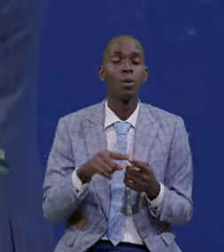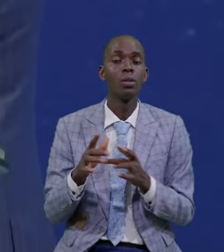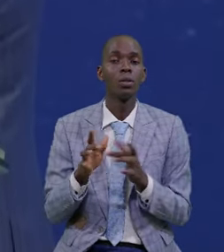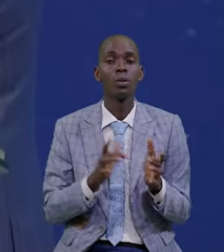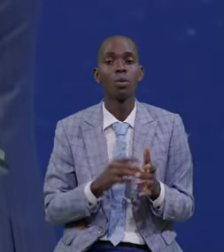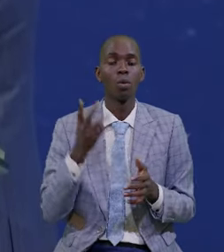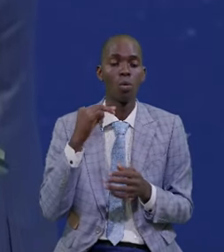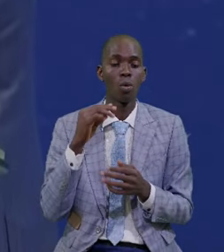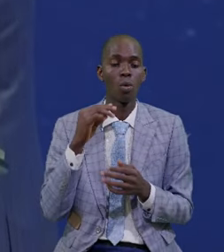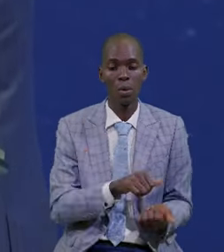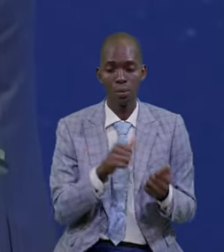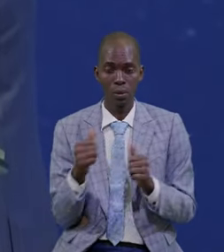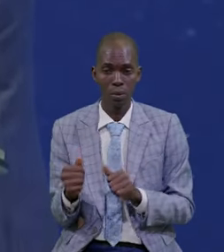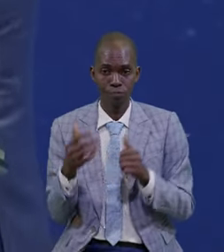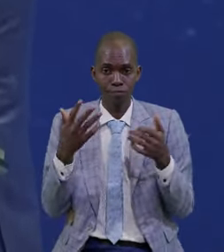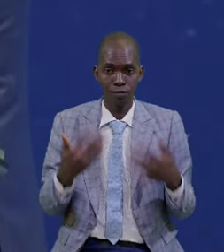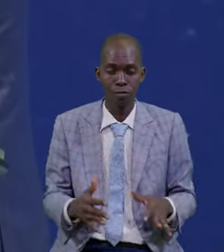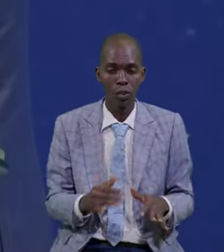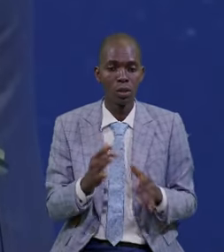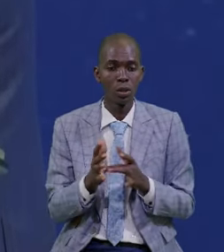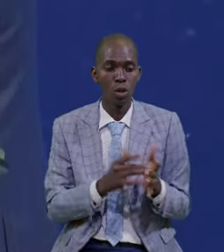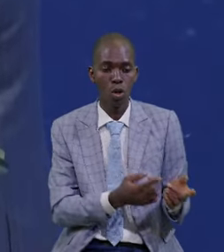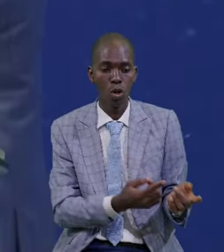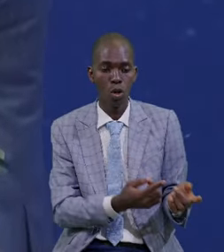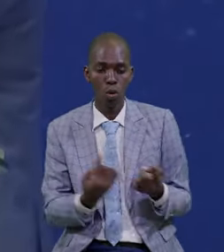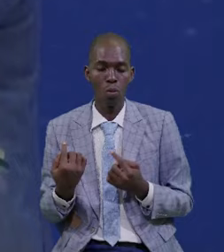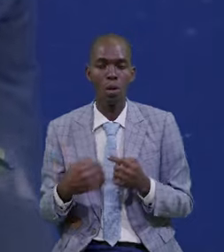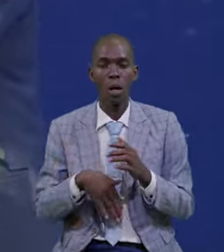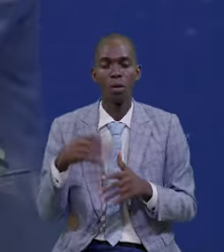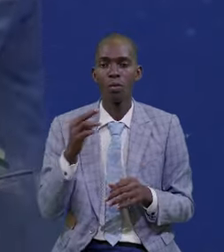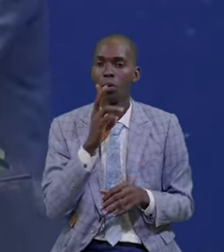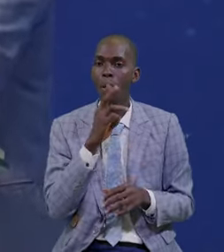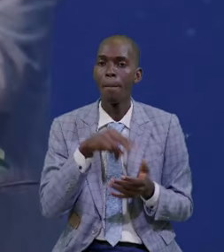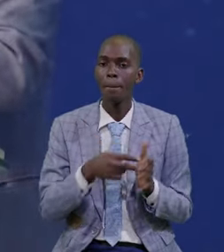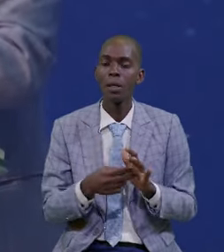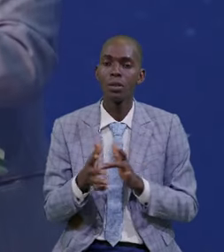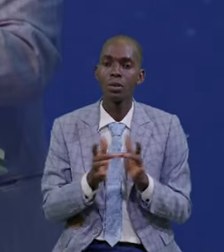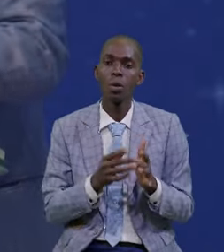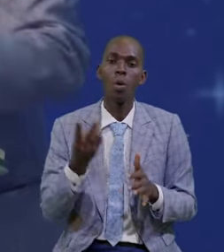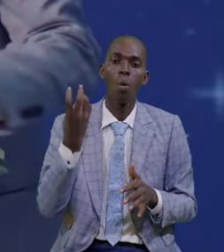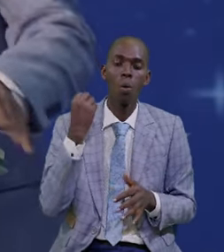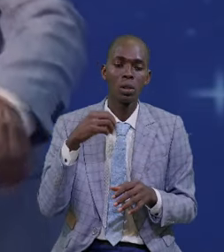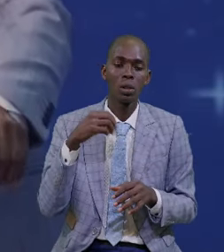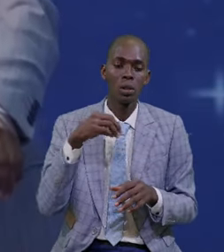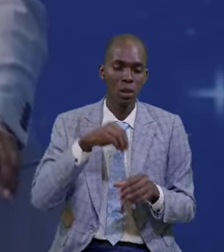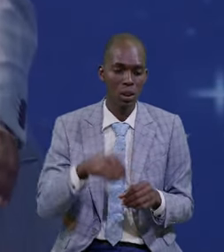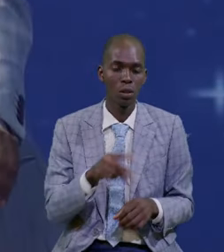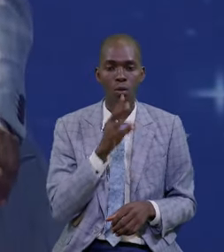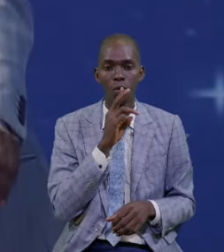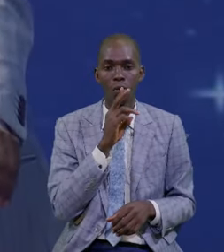coming out of the water, he was in the water. And so he said, I